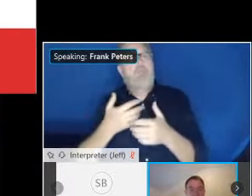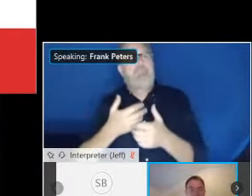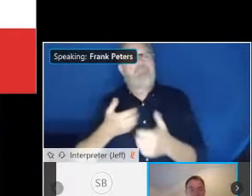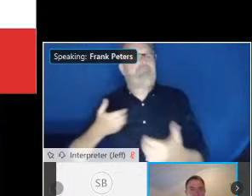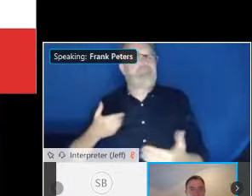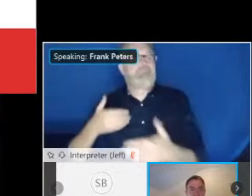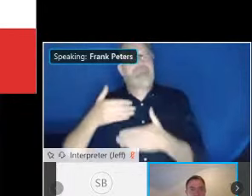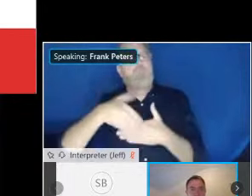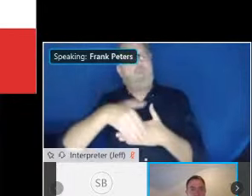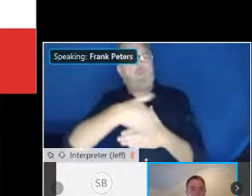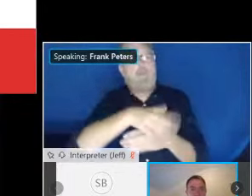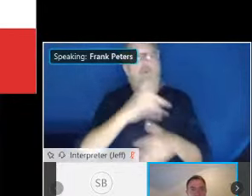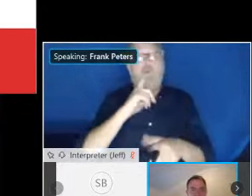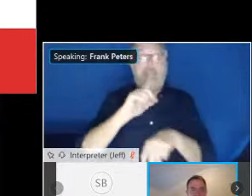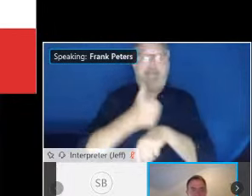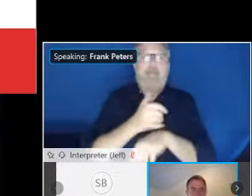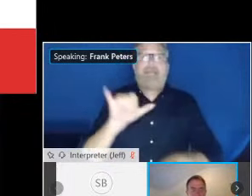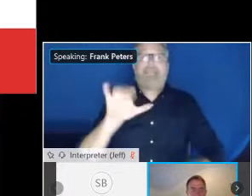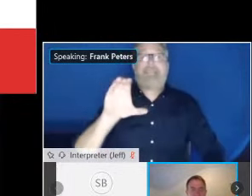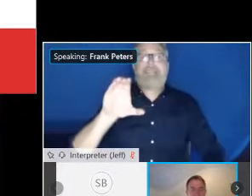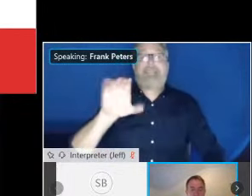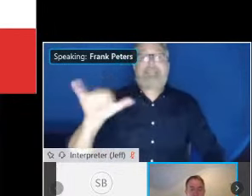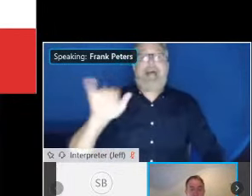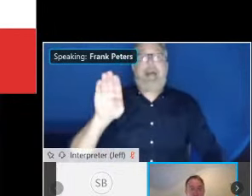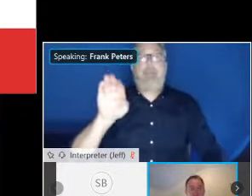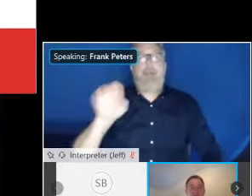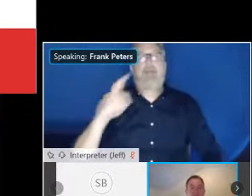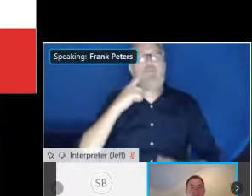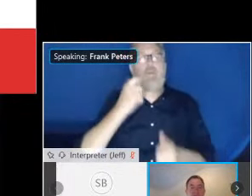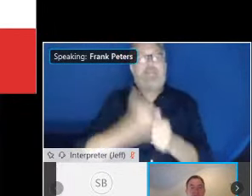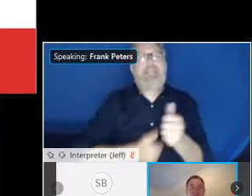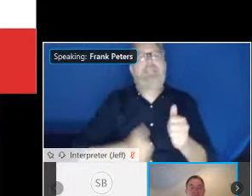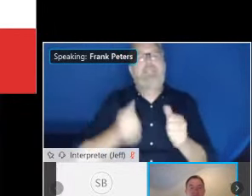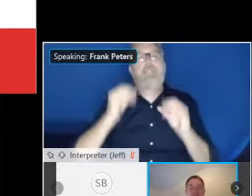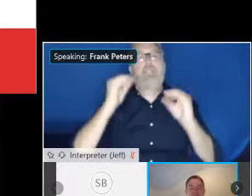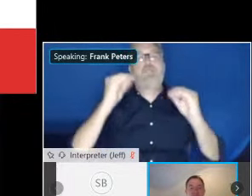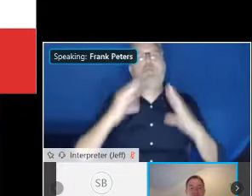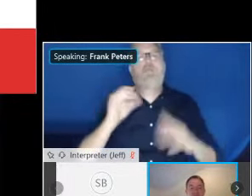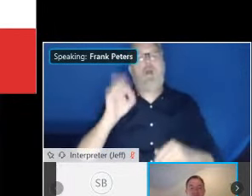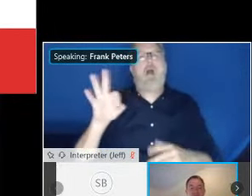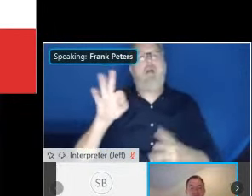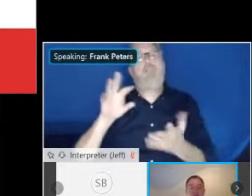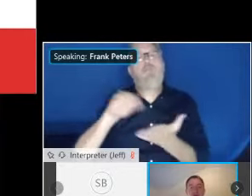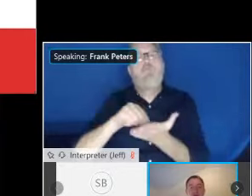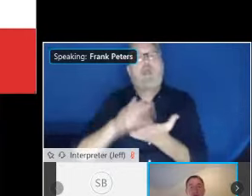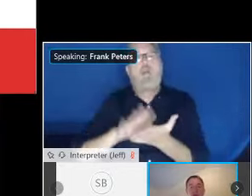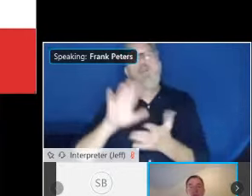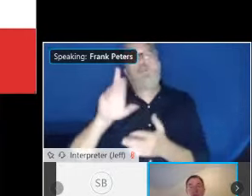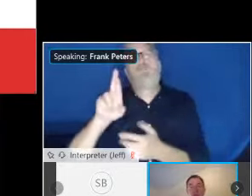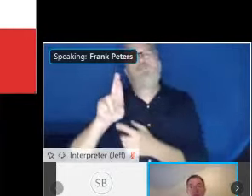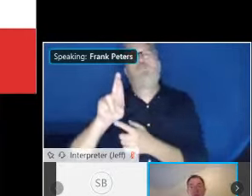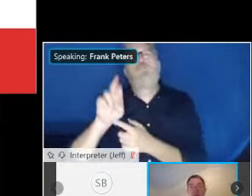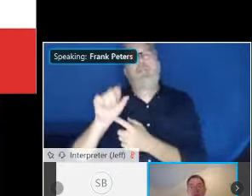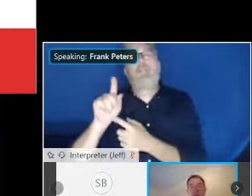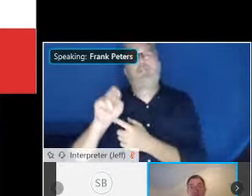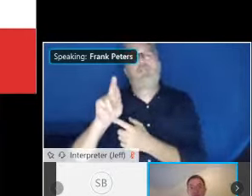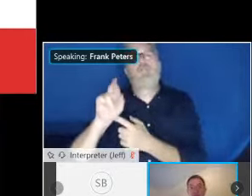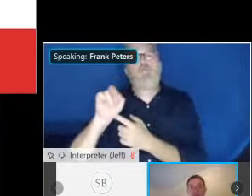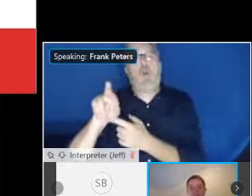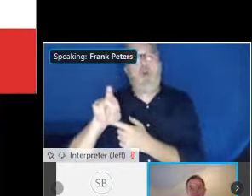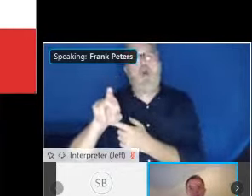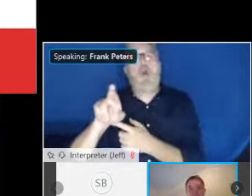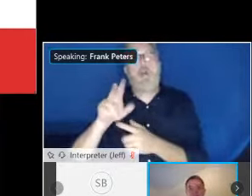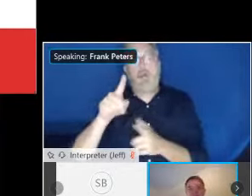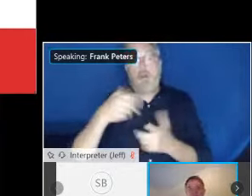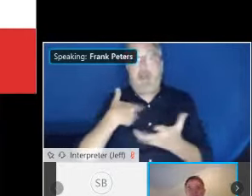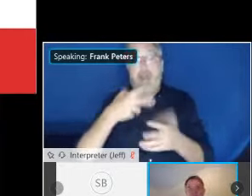A sidebox was created for every instructor of record, the primary instructor of record as identified by the registrar. If you have your